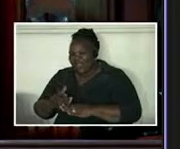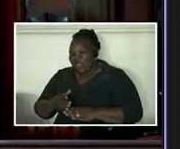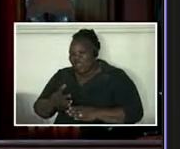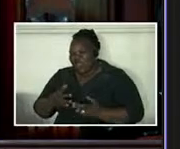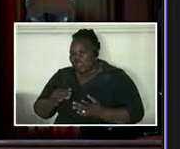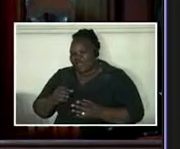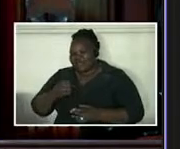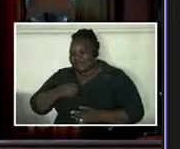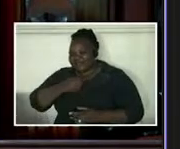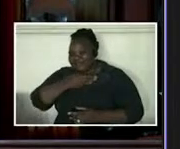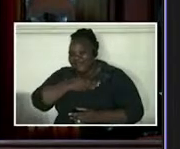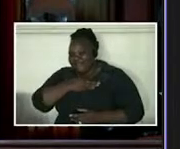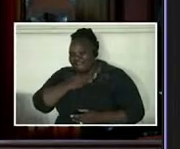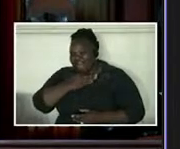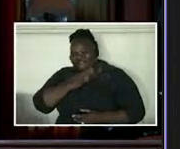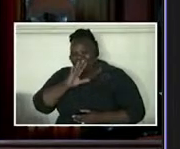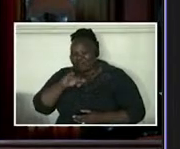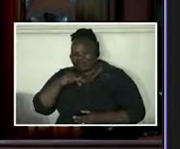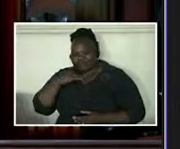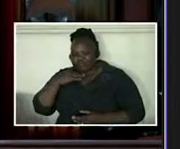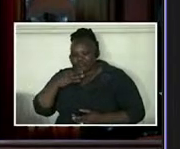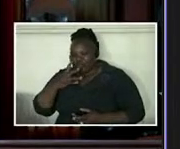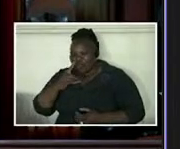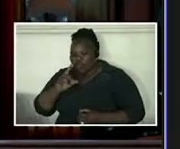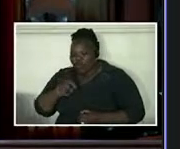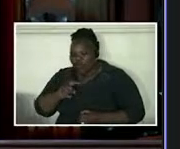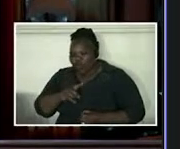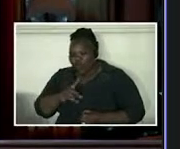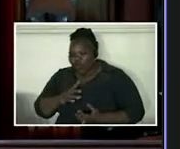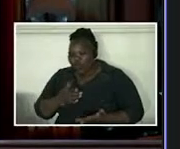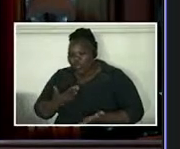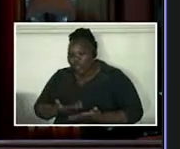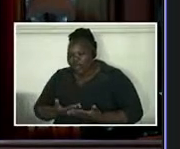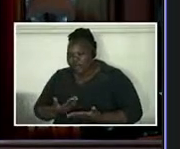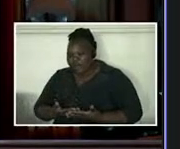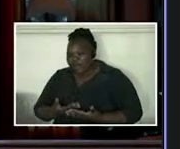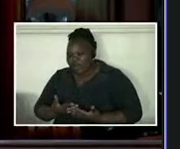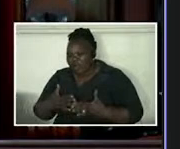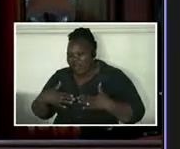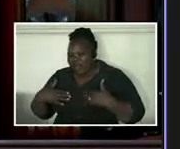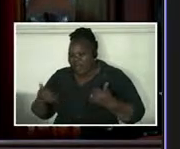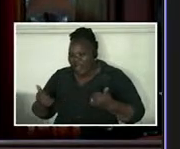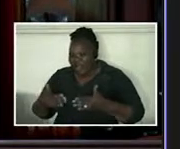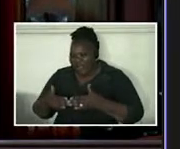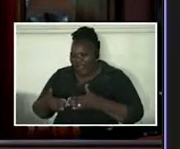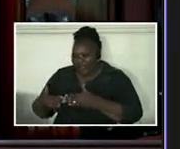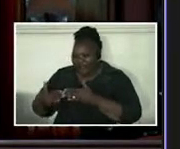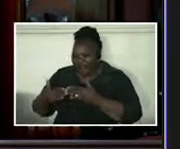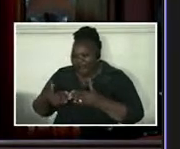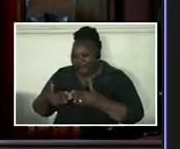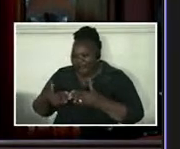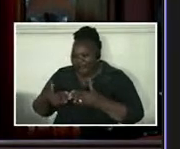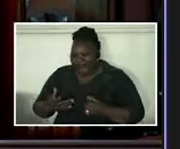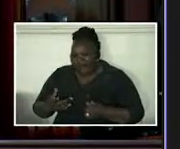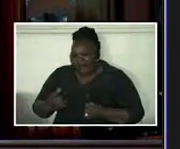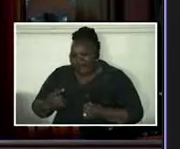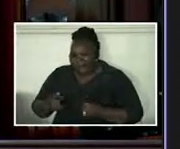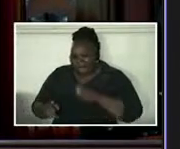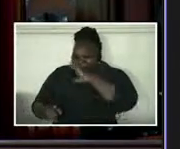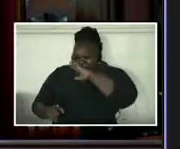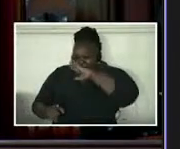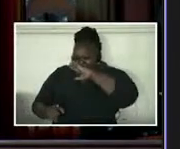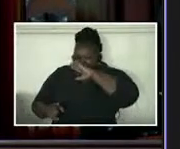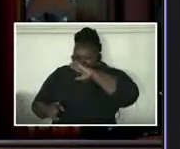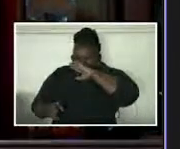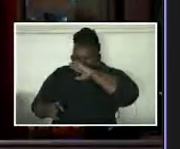providing quality healthcare maintaining or acting capably and diligent health staff care is critical medical facilities cannot function